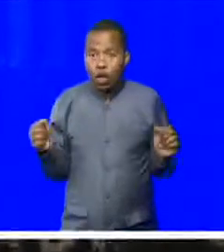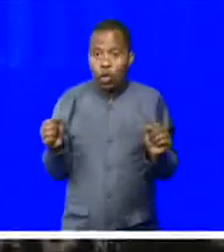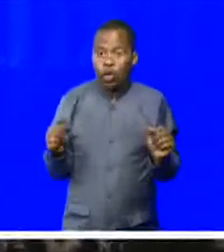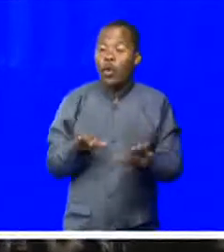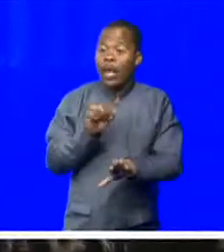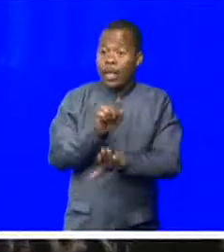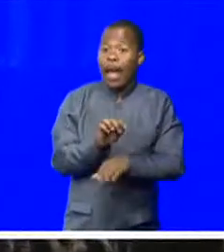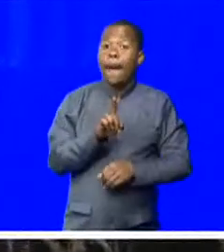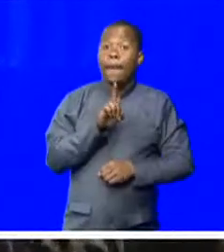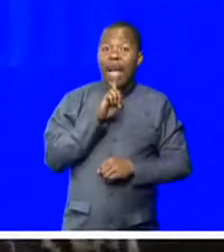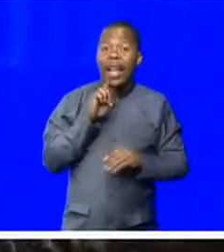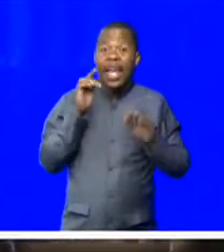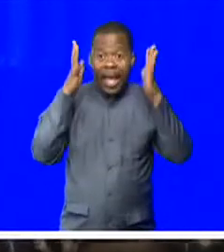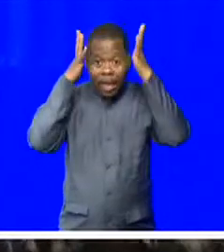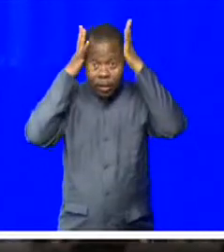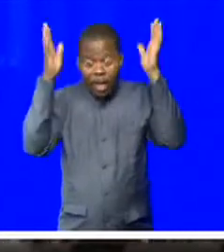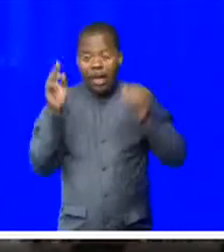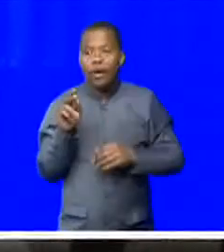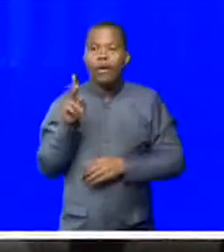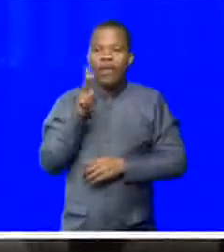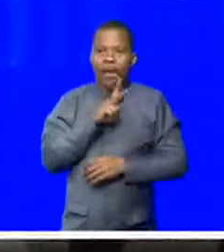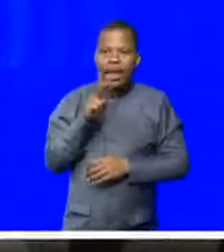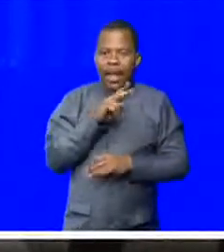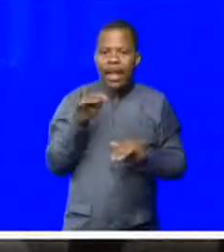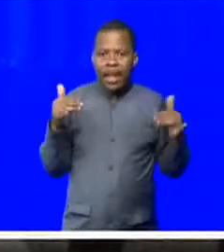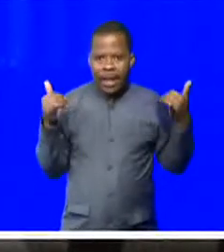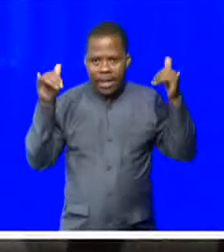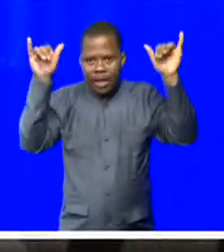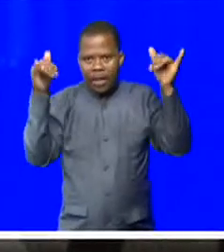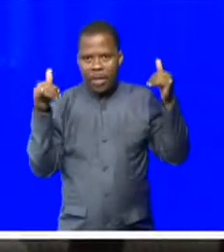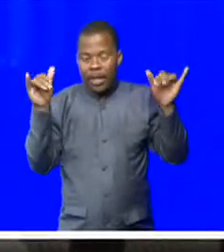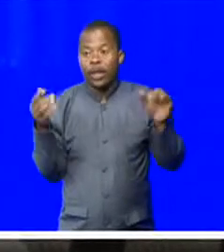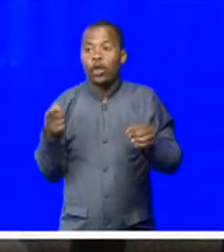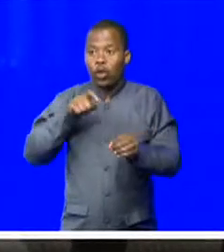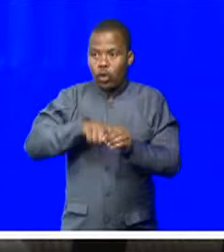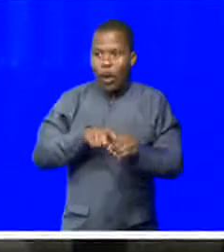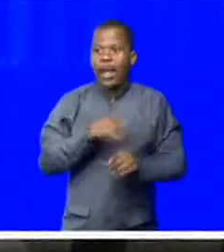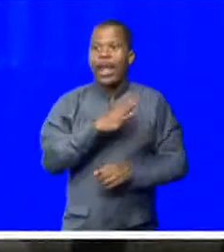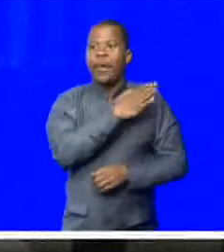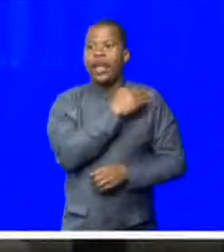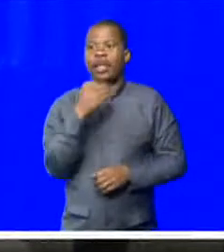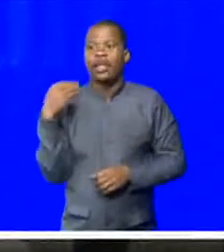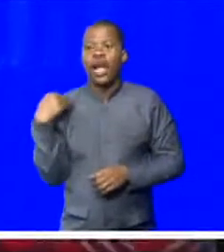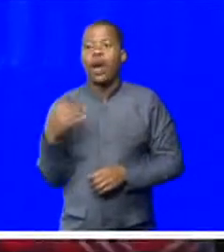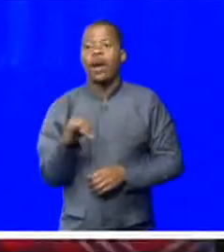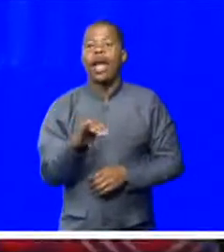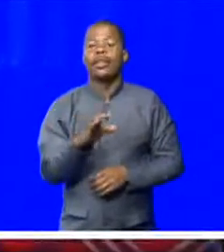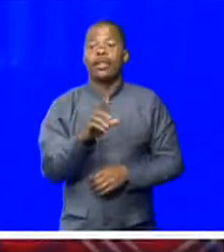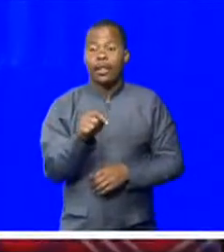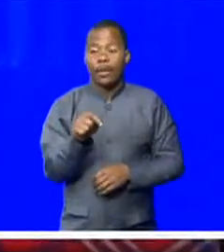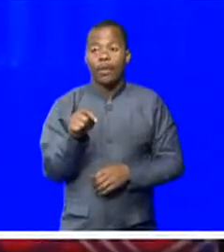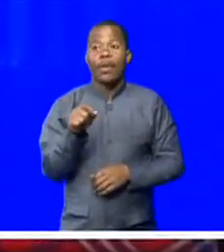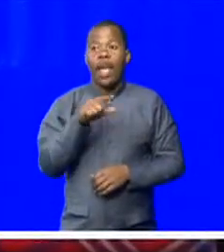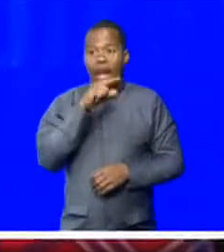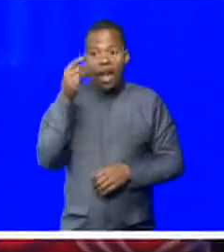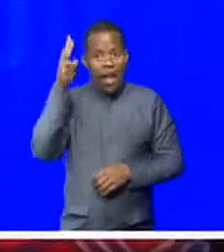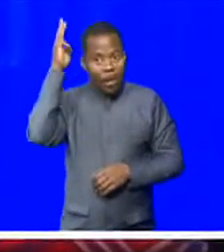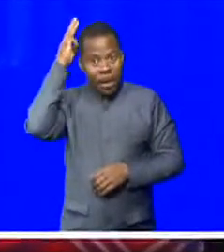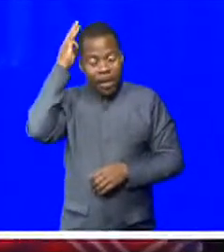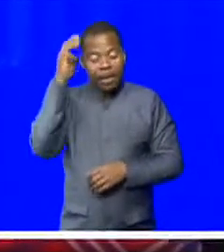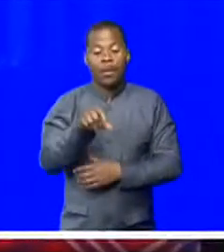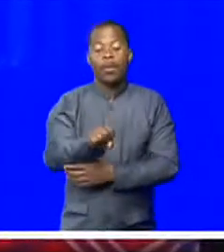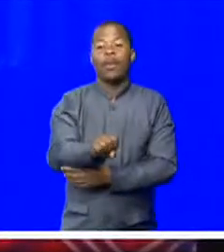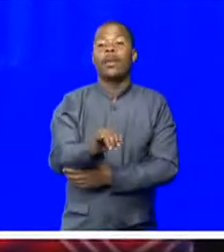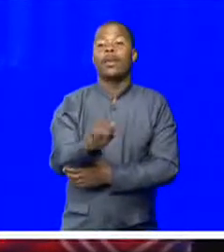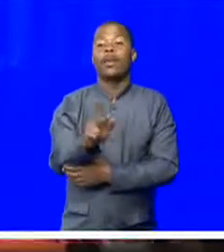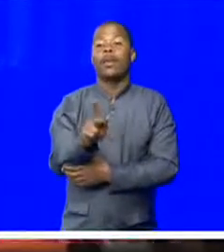event, the Minister of Information, Communications and Technology, Princess Khanyisile, was represented by the Ministry's Principal Secretary, Pesha